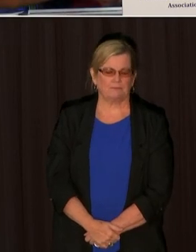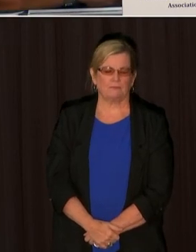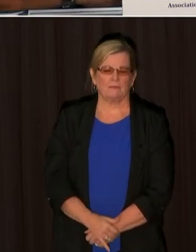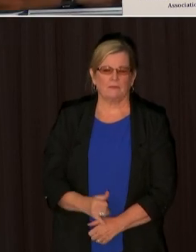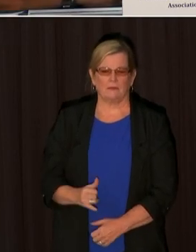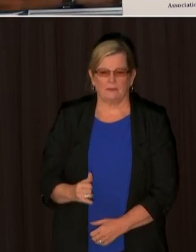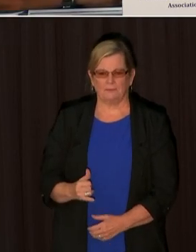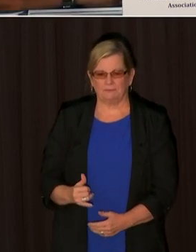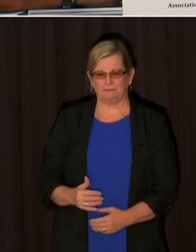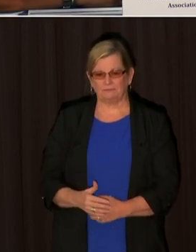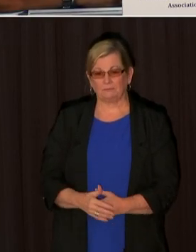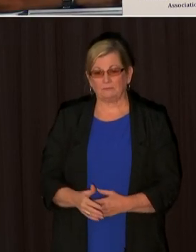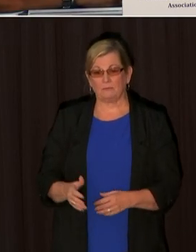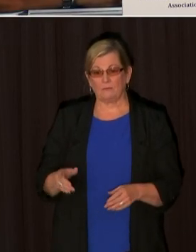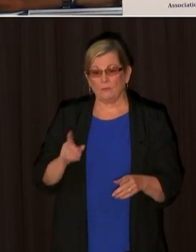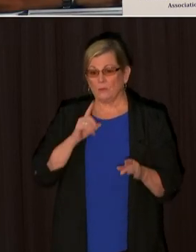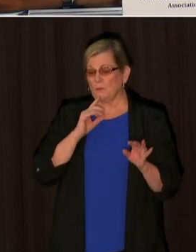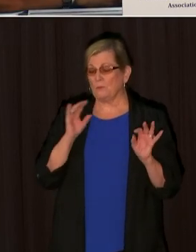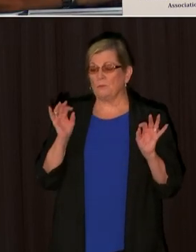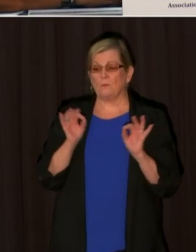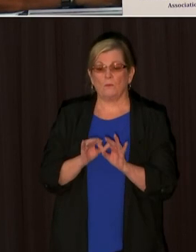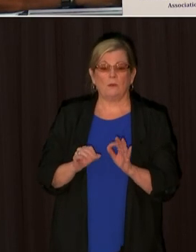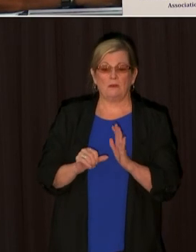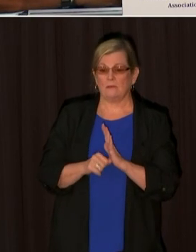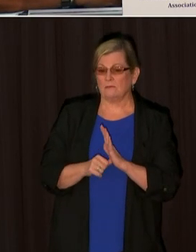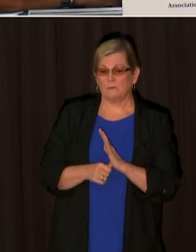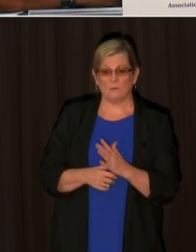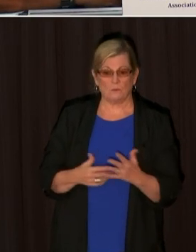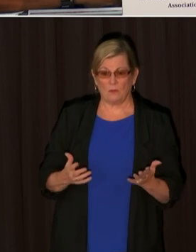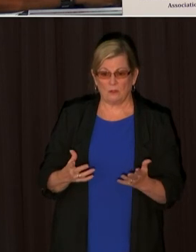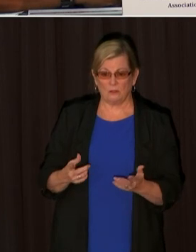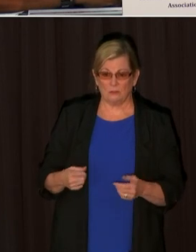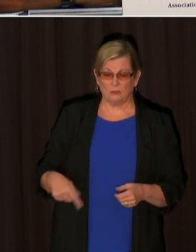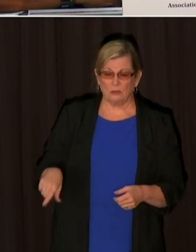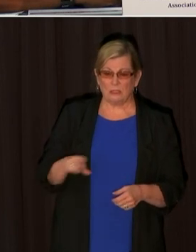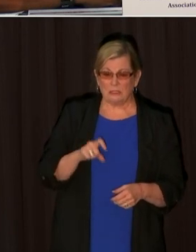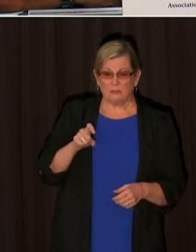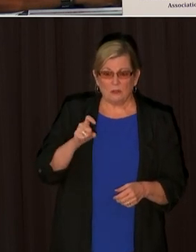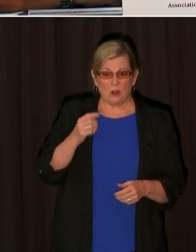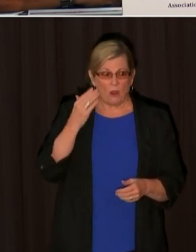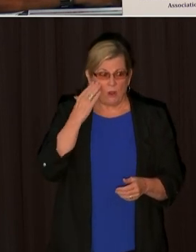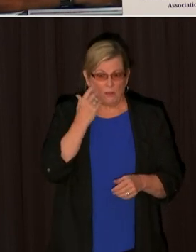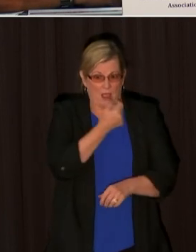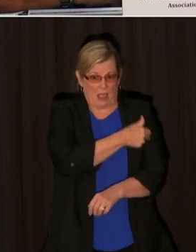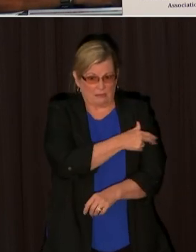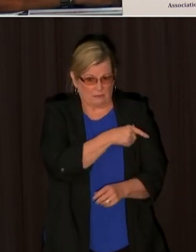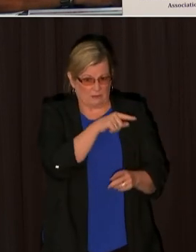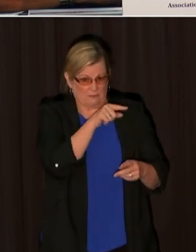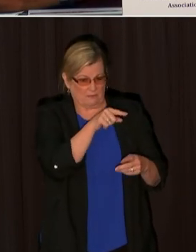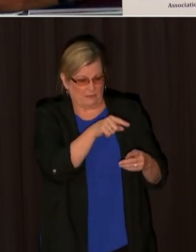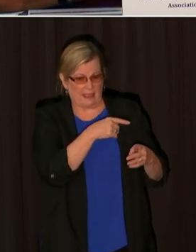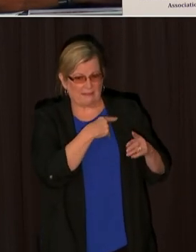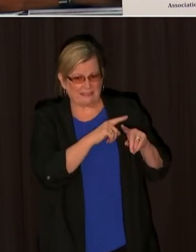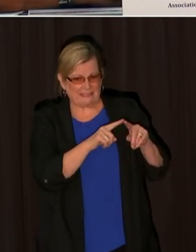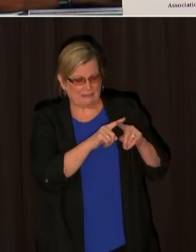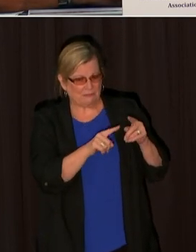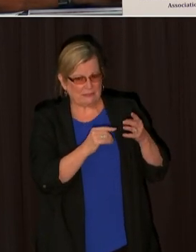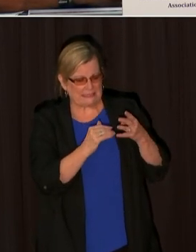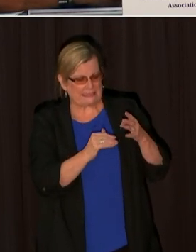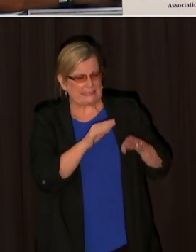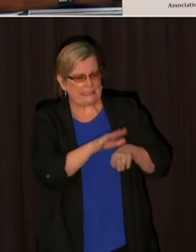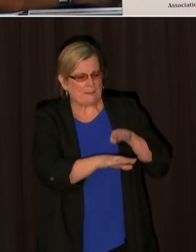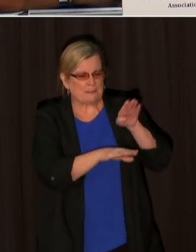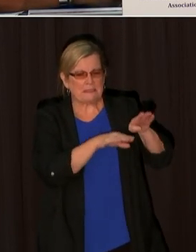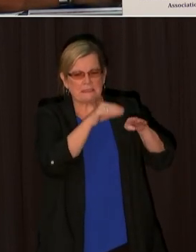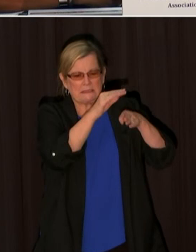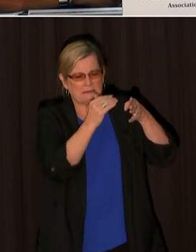The other important points, we want to make sure that you're aware of the many steps that the hospitals are making to ensure that we are